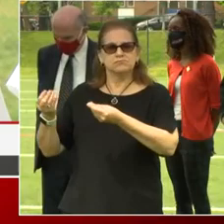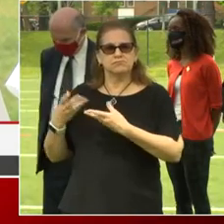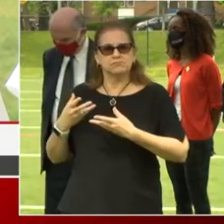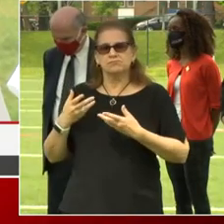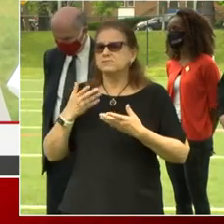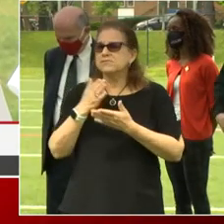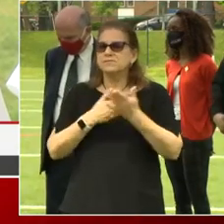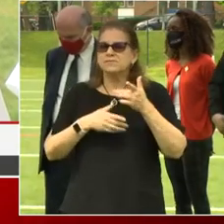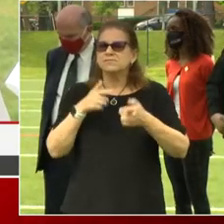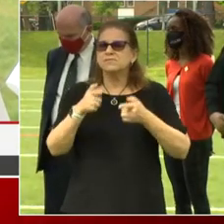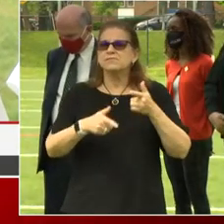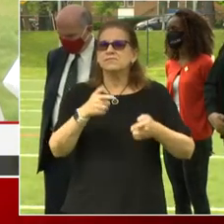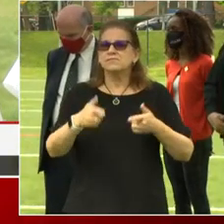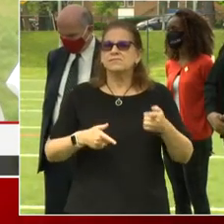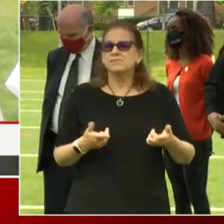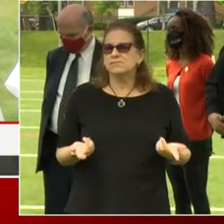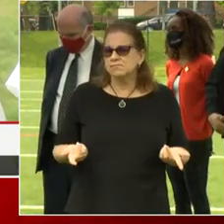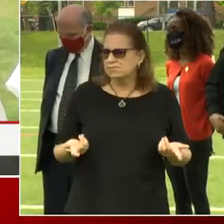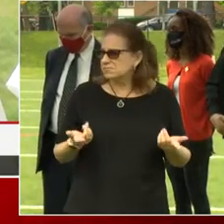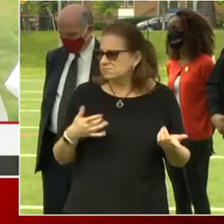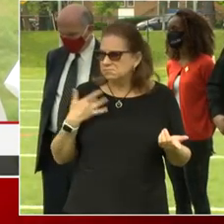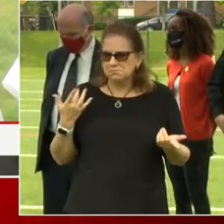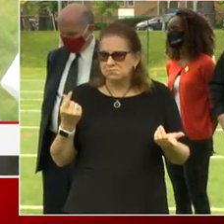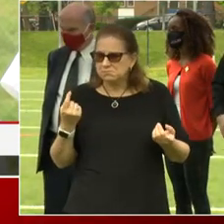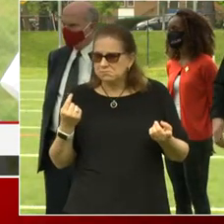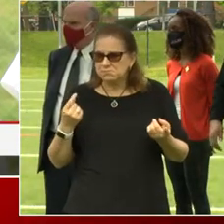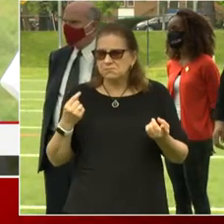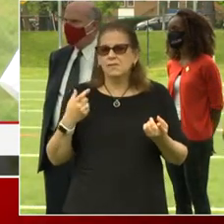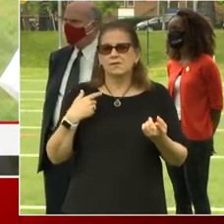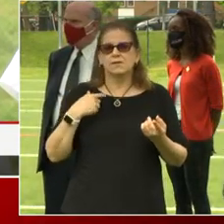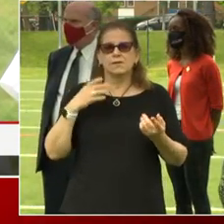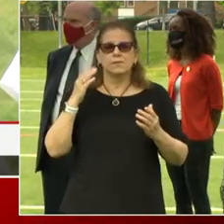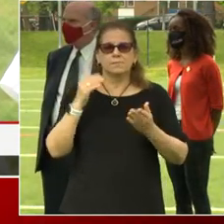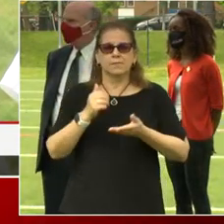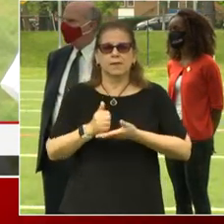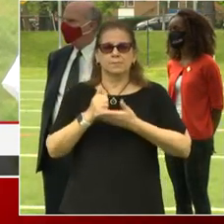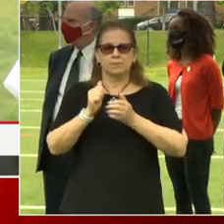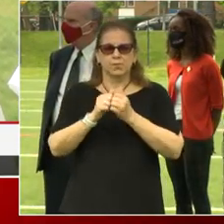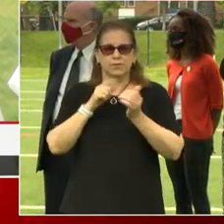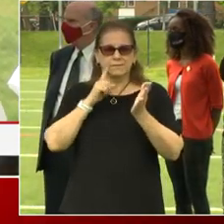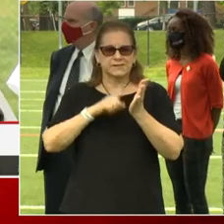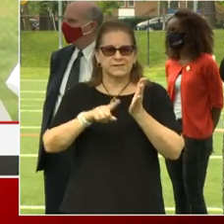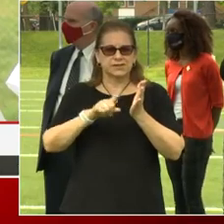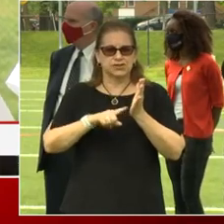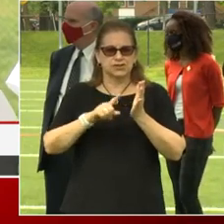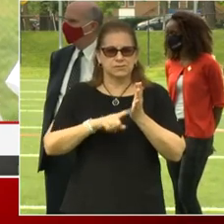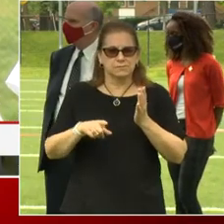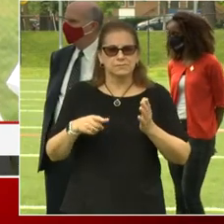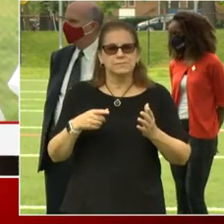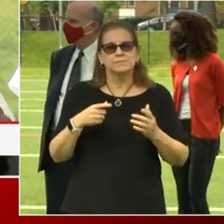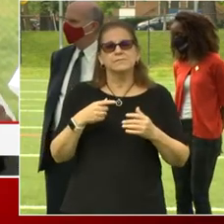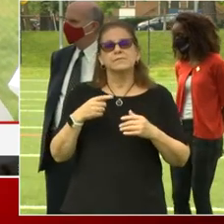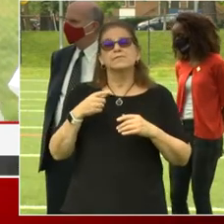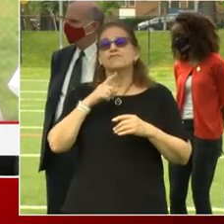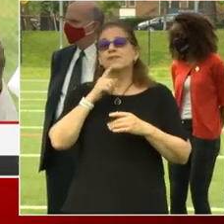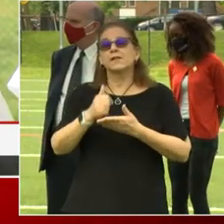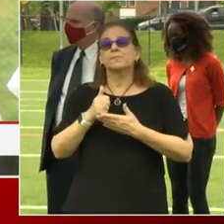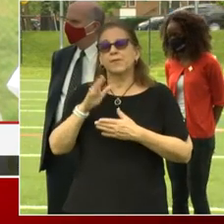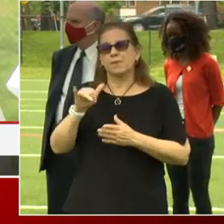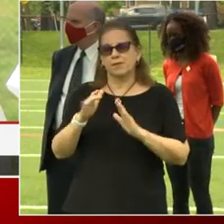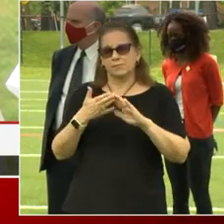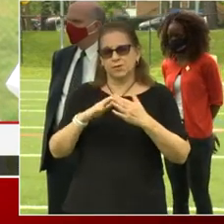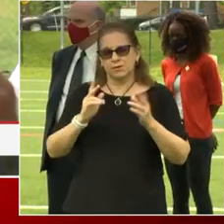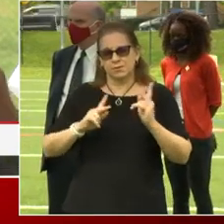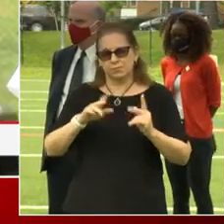that we are hopefully soon will be closing will close as a result of cooperation from community members, and I think that's